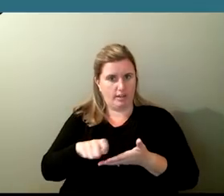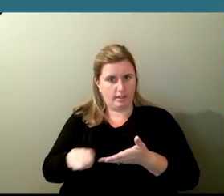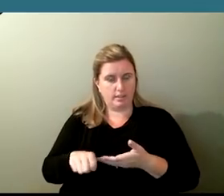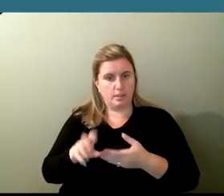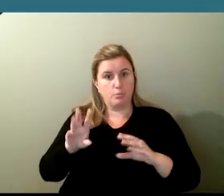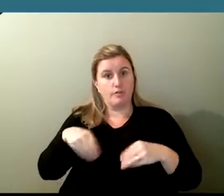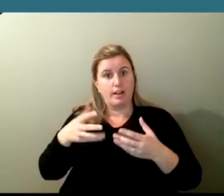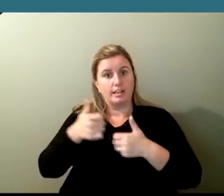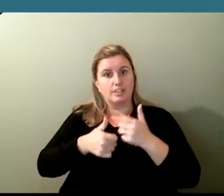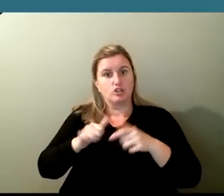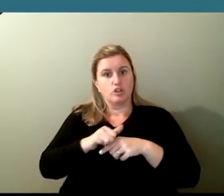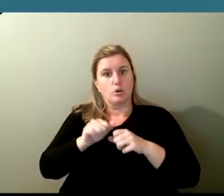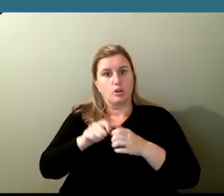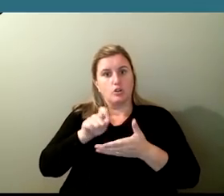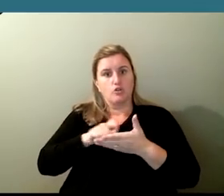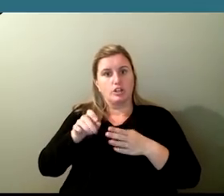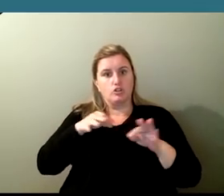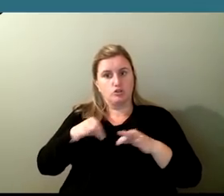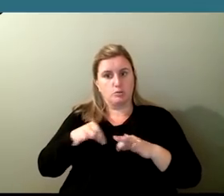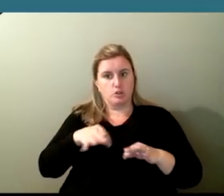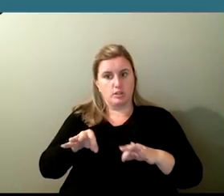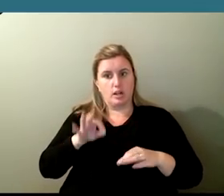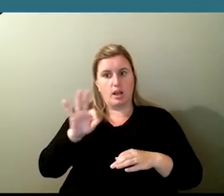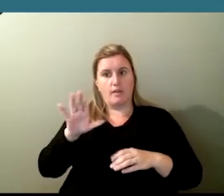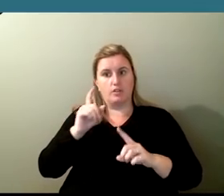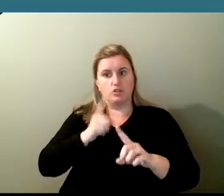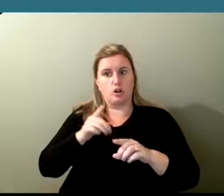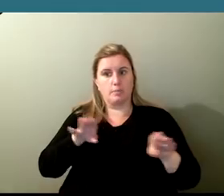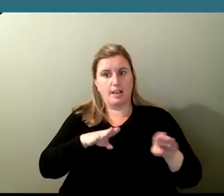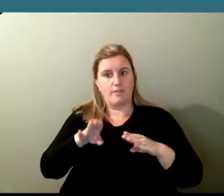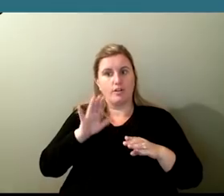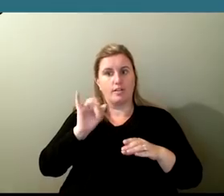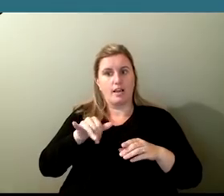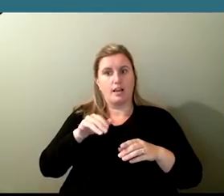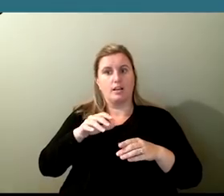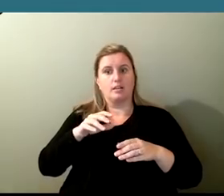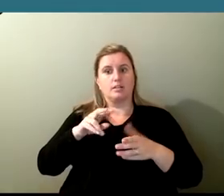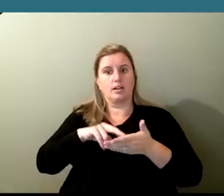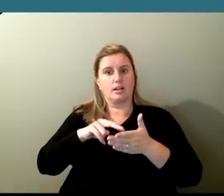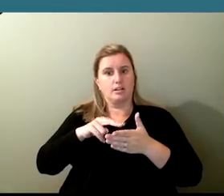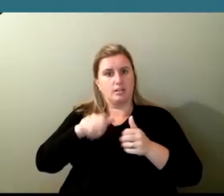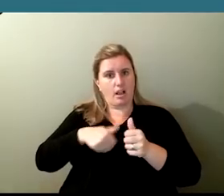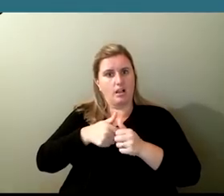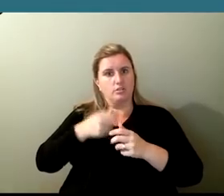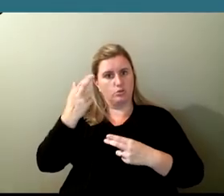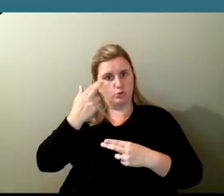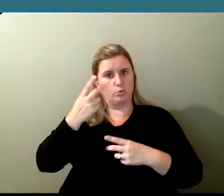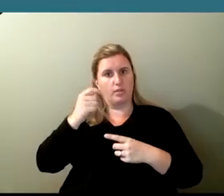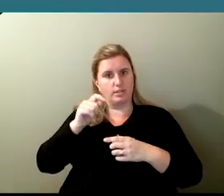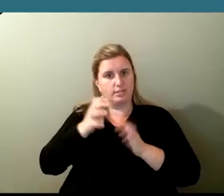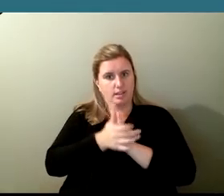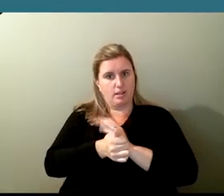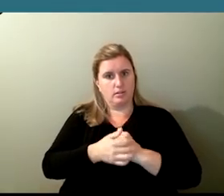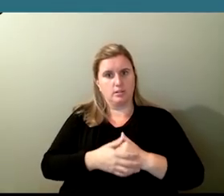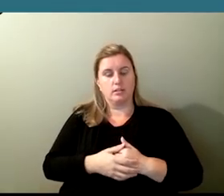Provide each trainee with a written description of the target behaviors that constitute the skill. And of course, in